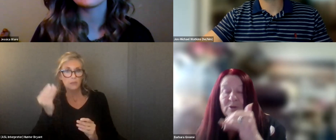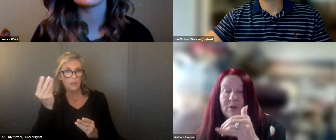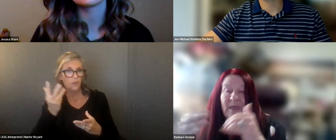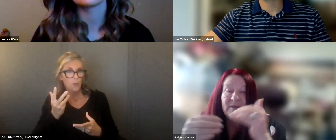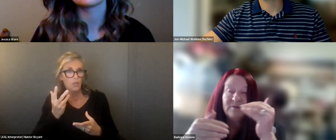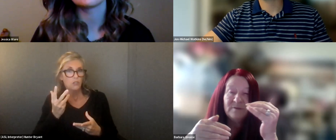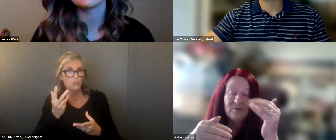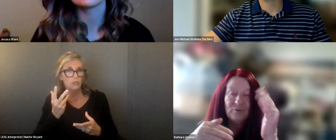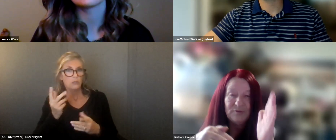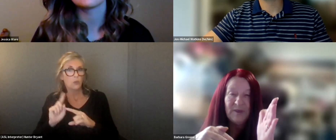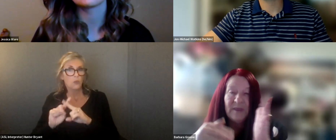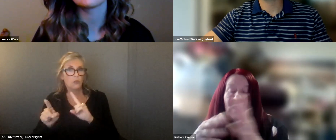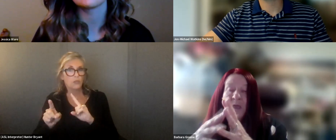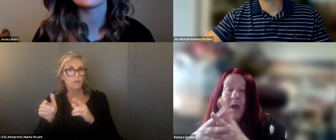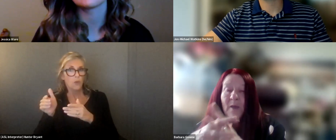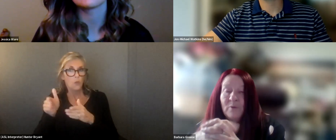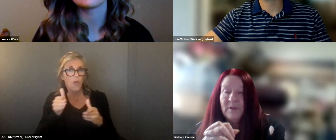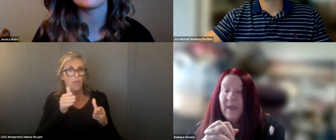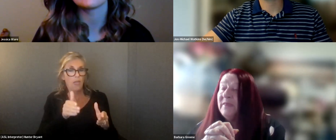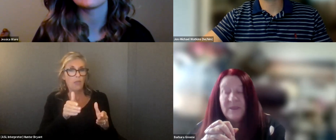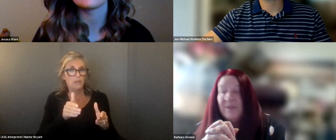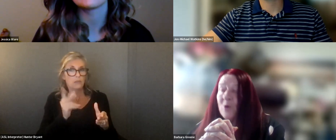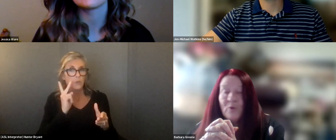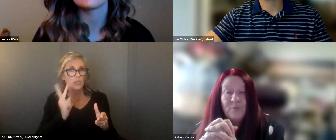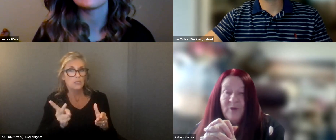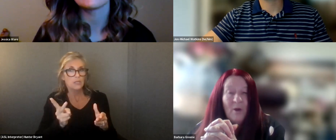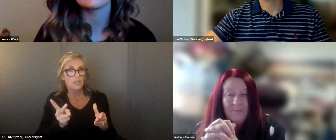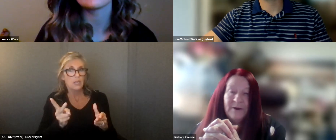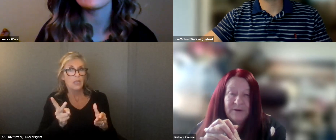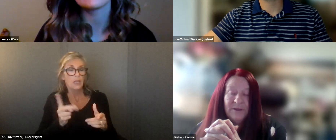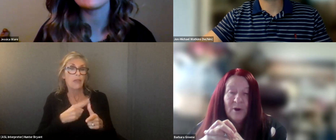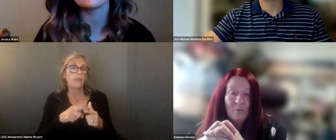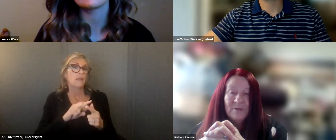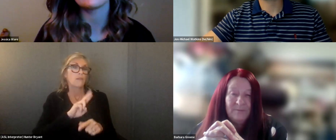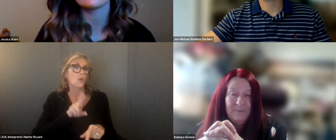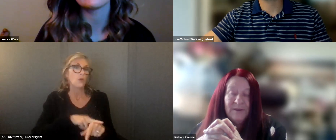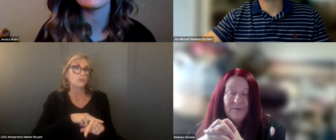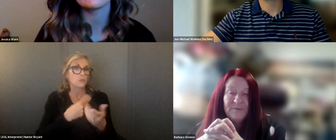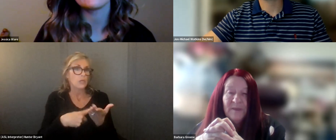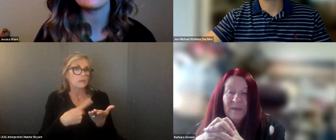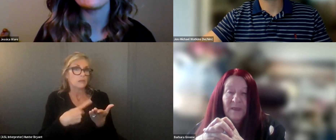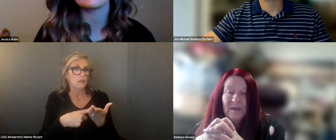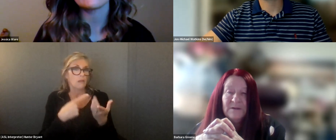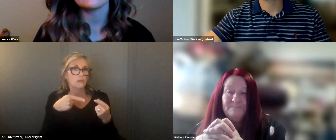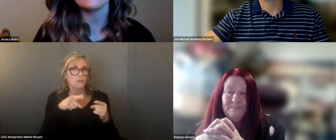we can look at that to see. I will, and then of course we talk about it in our weekly